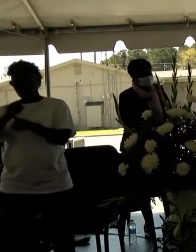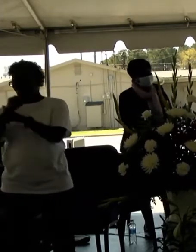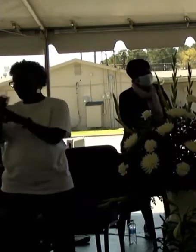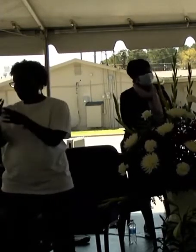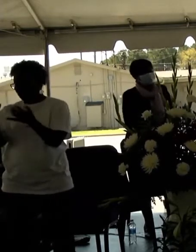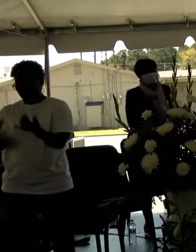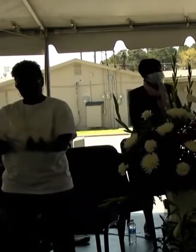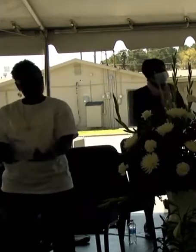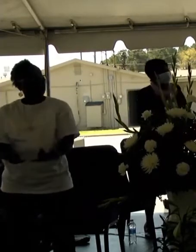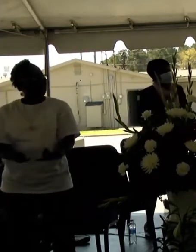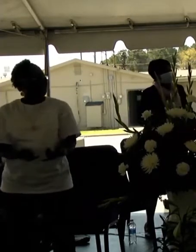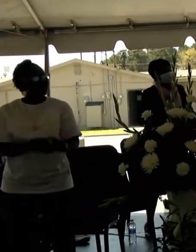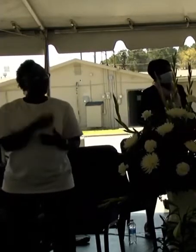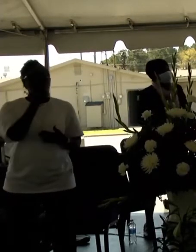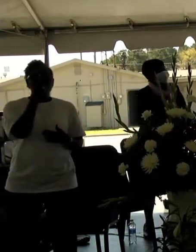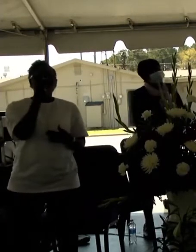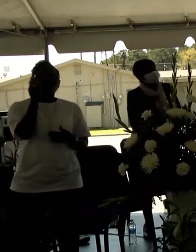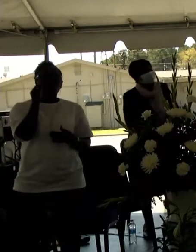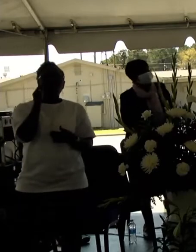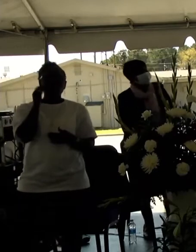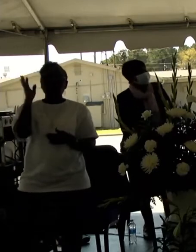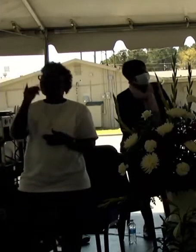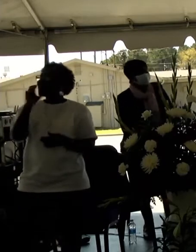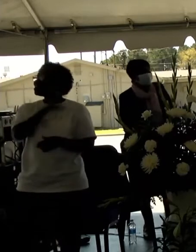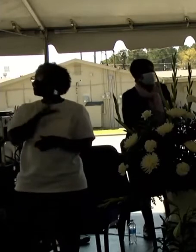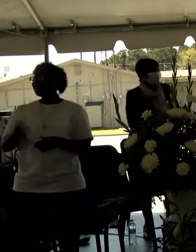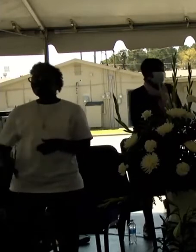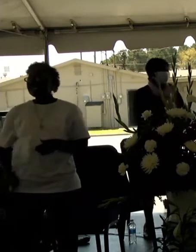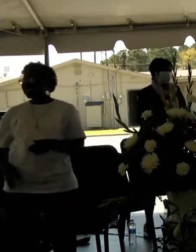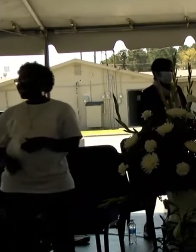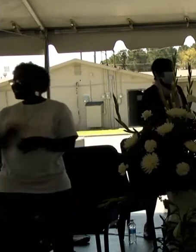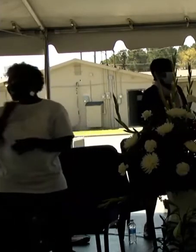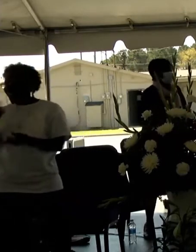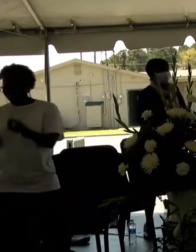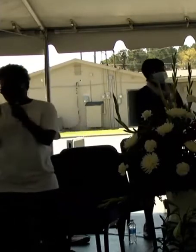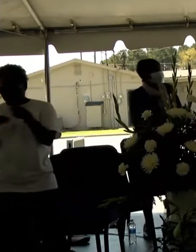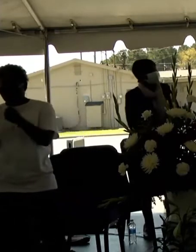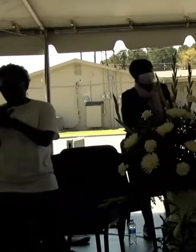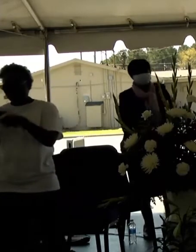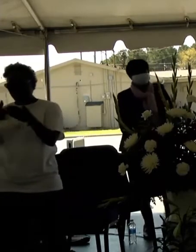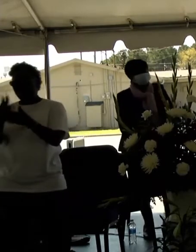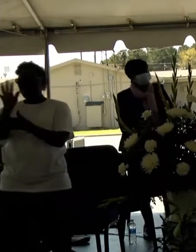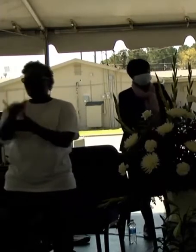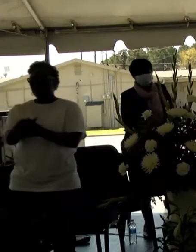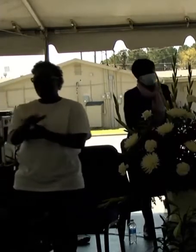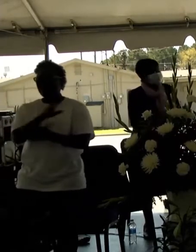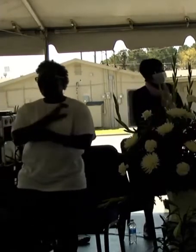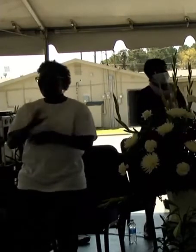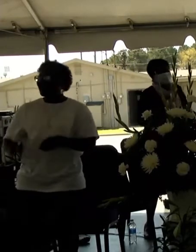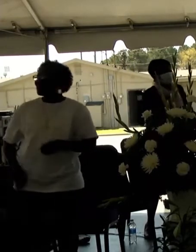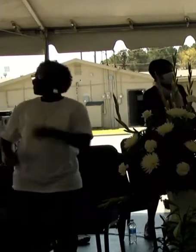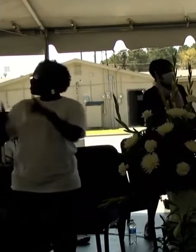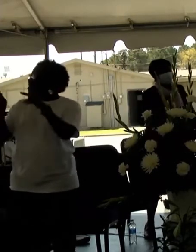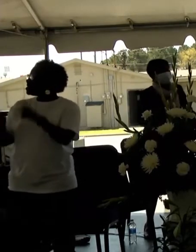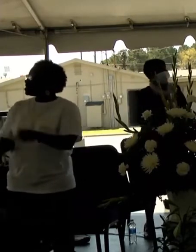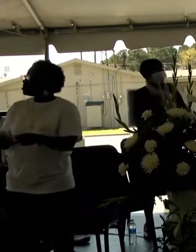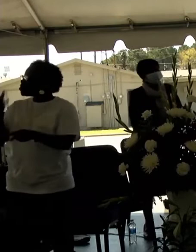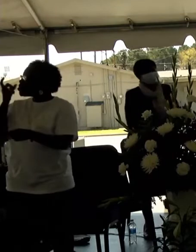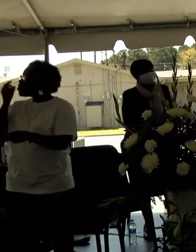this. How many didn't realize Christianity came with all it came with? How many of you realize having